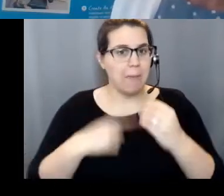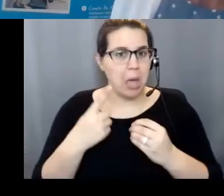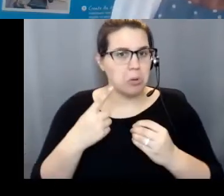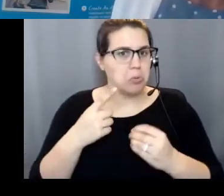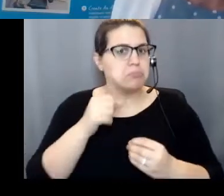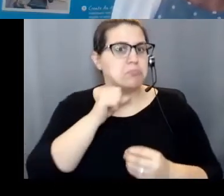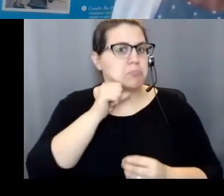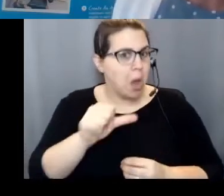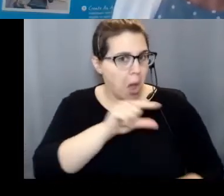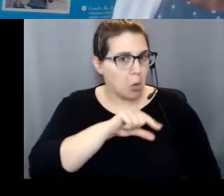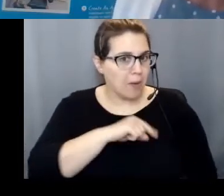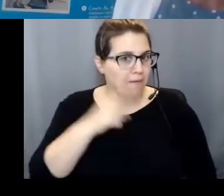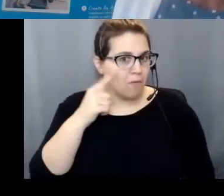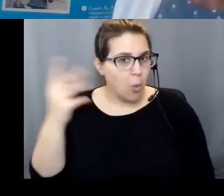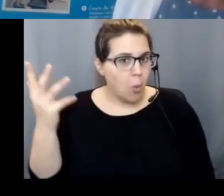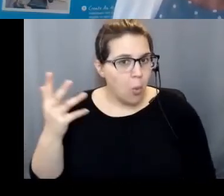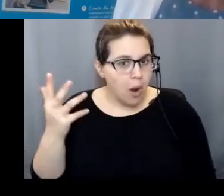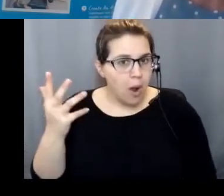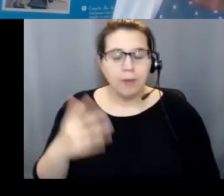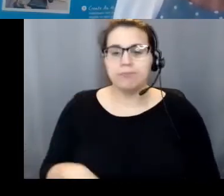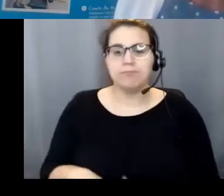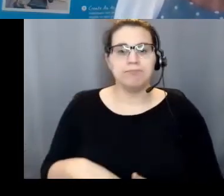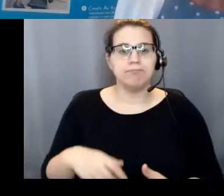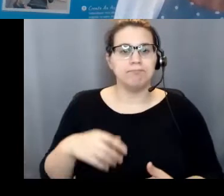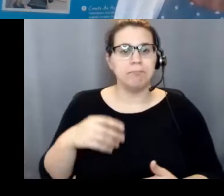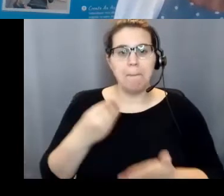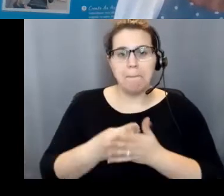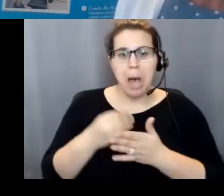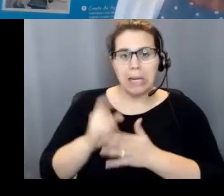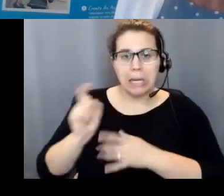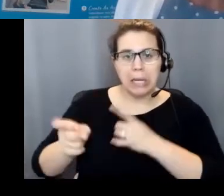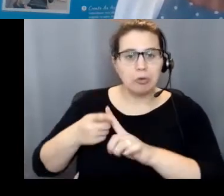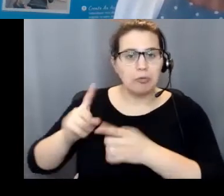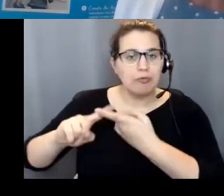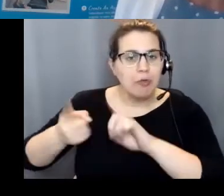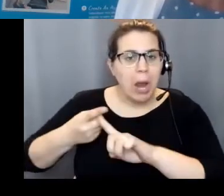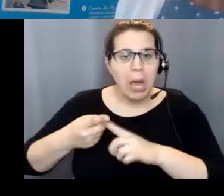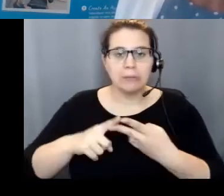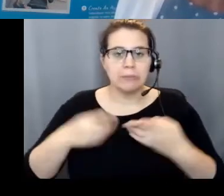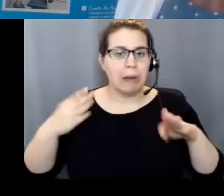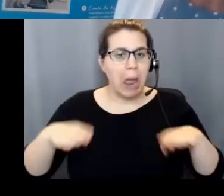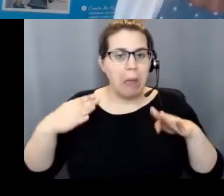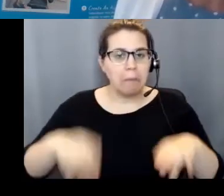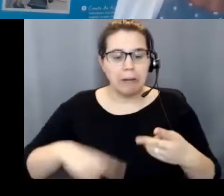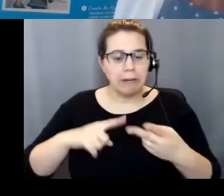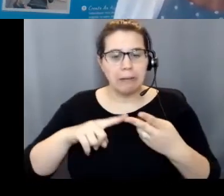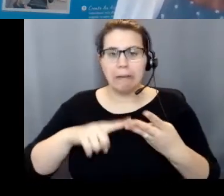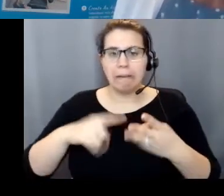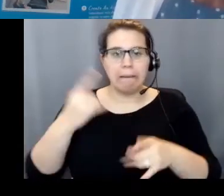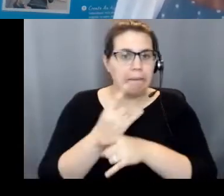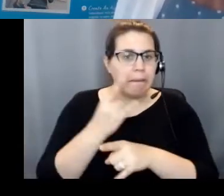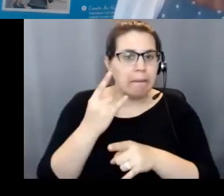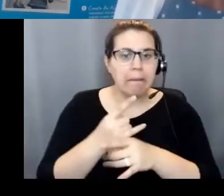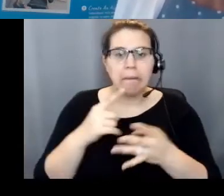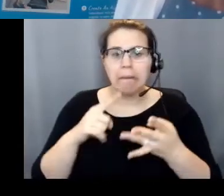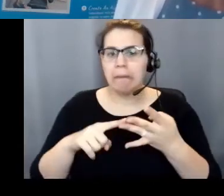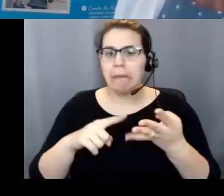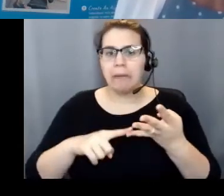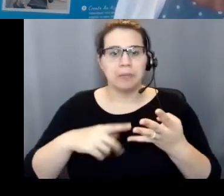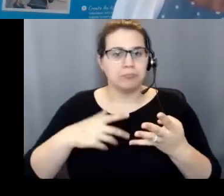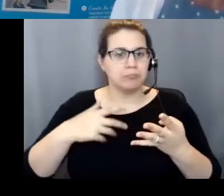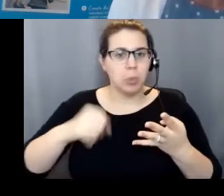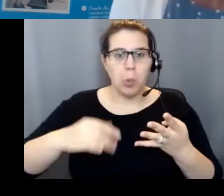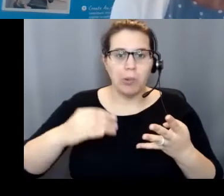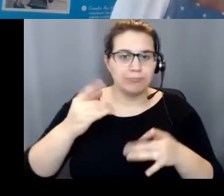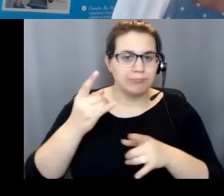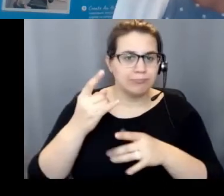qualify. So gifting the monies to a friend, gambling, tobacco, alcohol, for example. Now, some